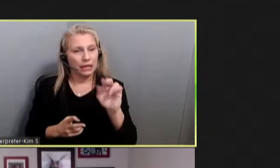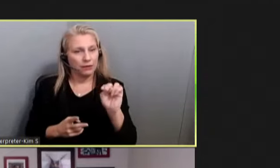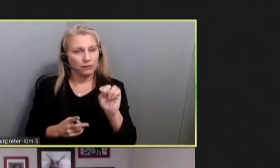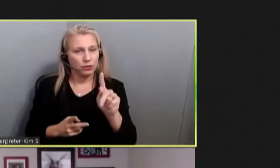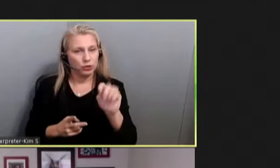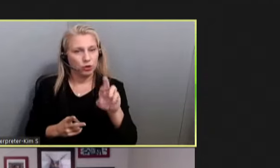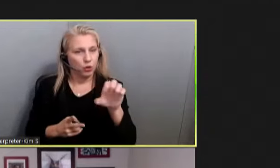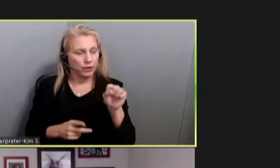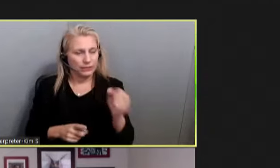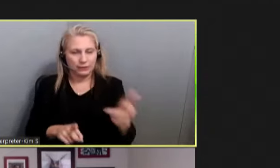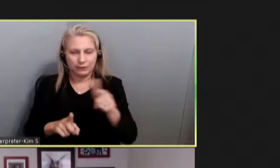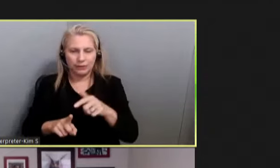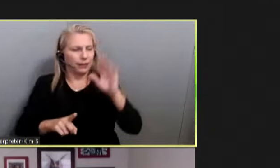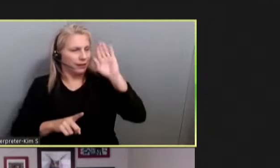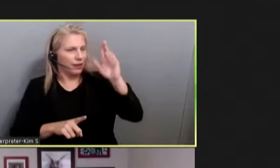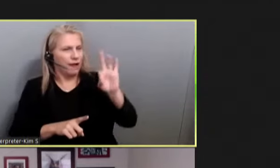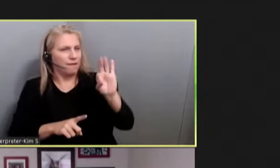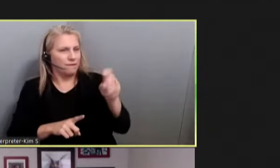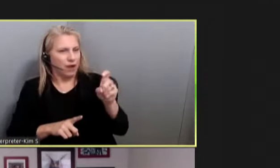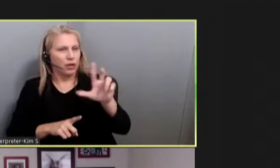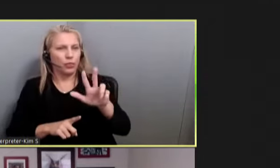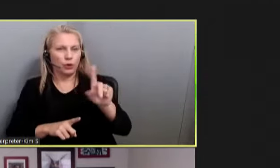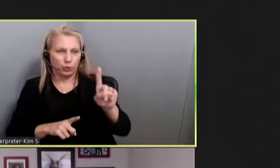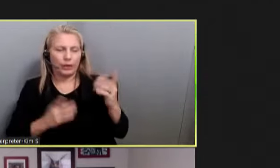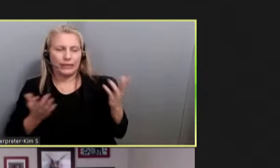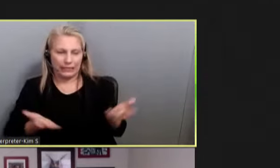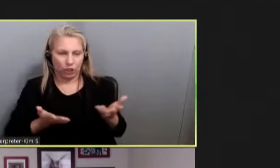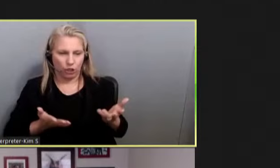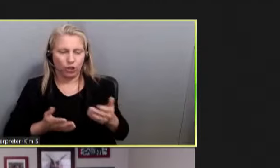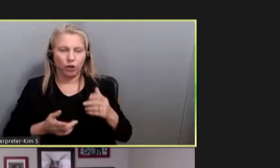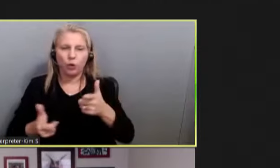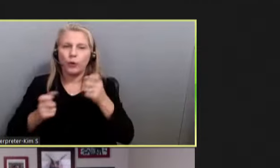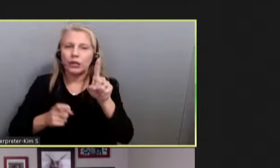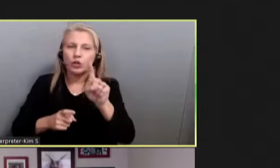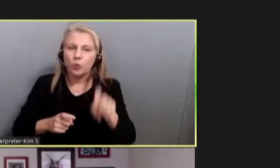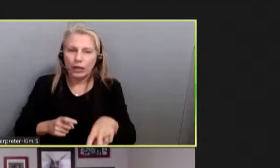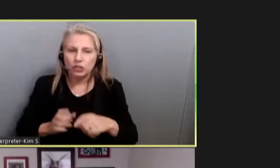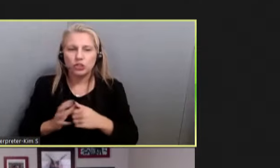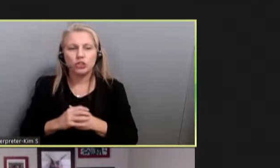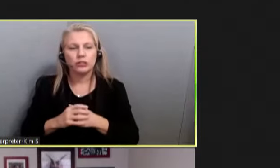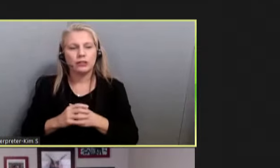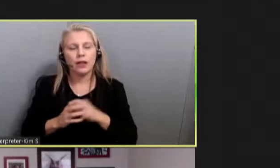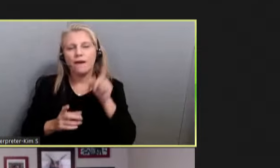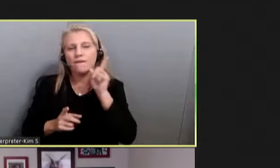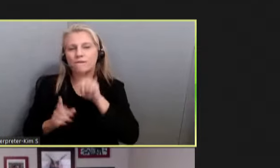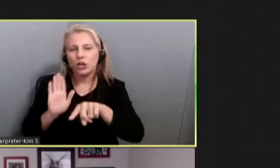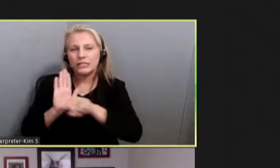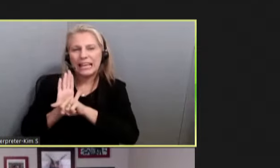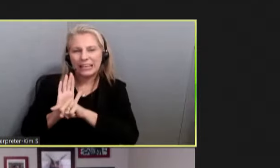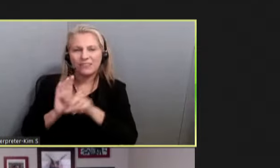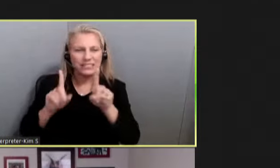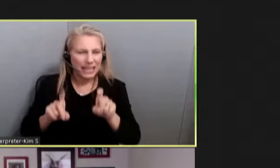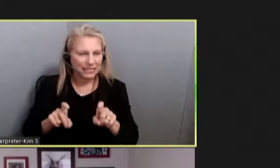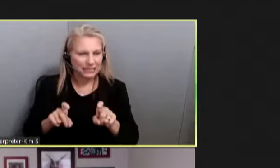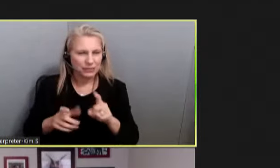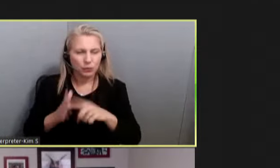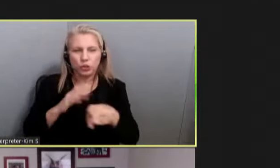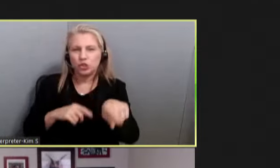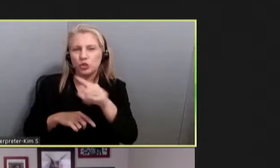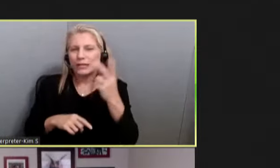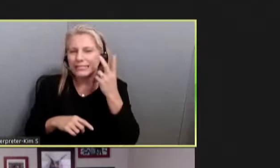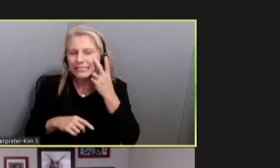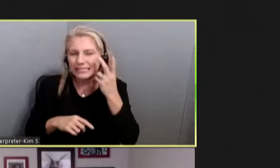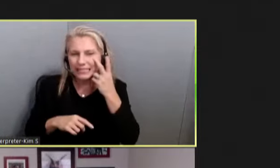Hey there, guys. Kevin Torres with Fox 31 here. A quick question for you about false negative tests and what you guys are